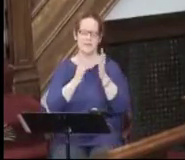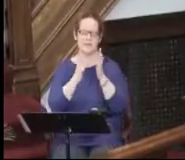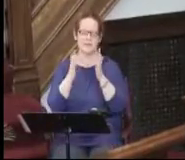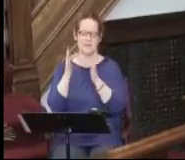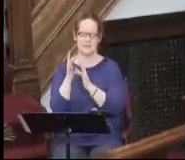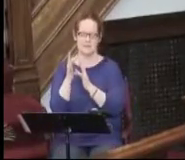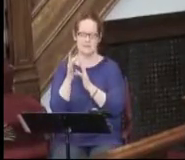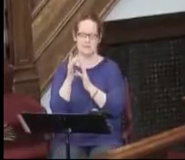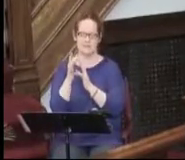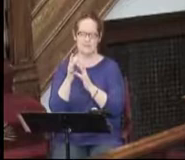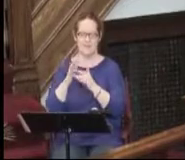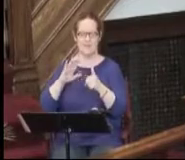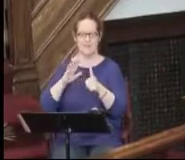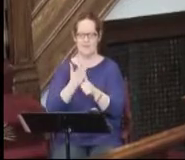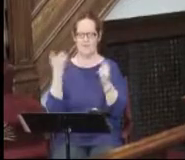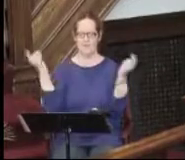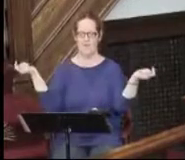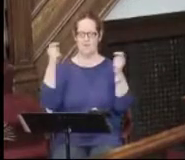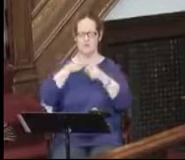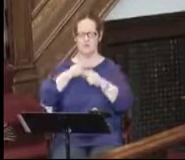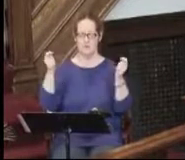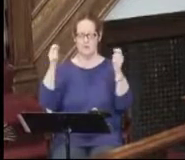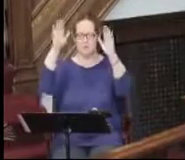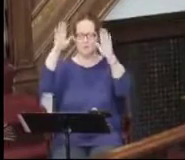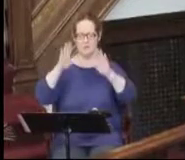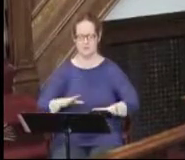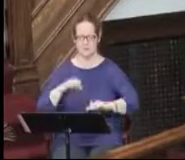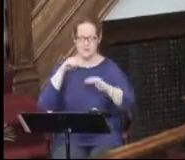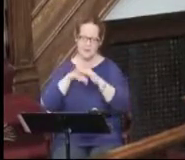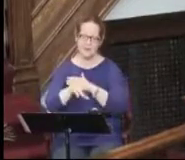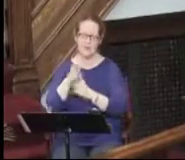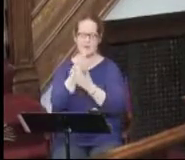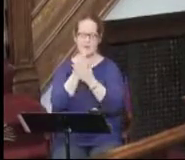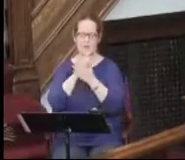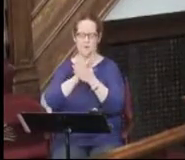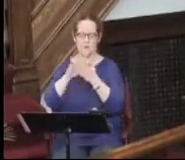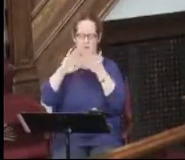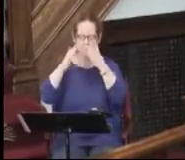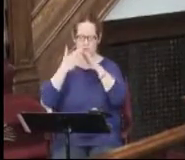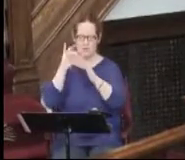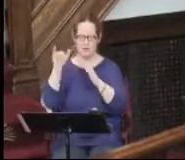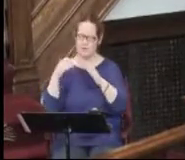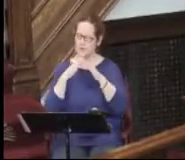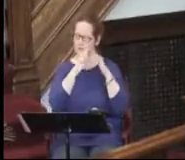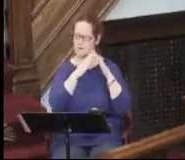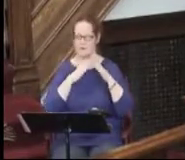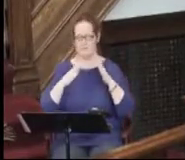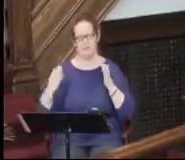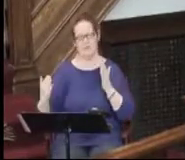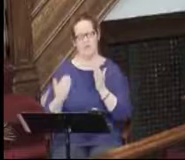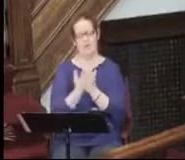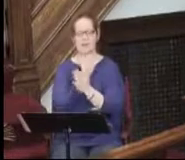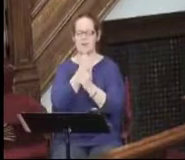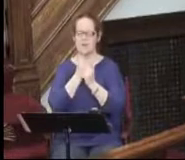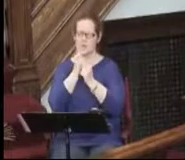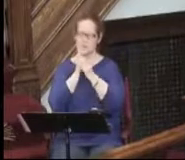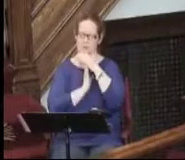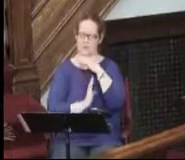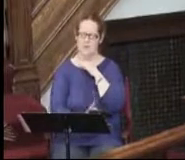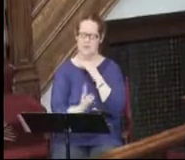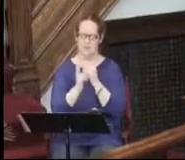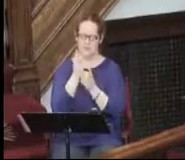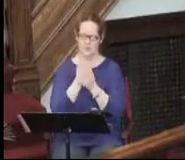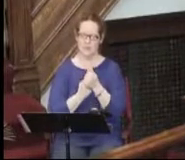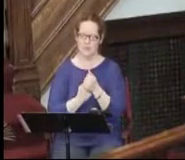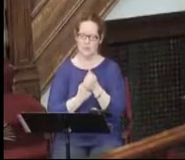Jesus, on the first Palm Sunday, you entered the holy city of Jerusalem triumphant and with humility.